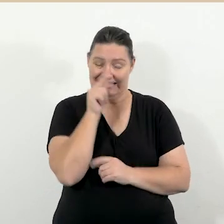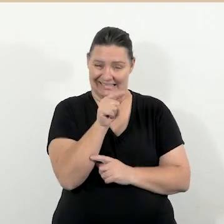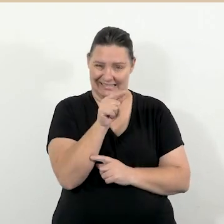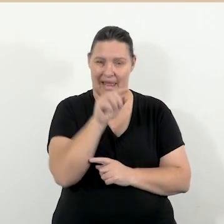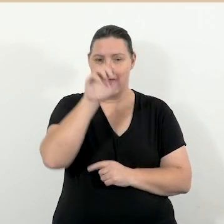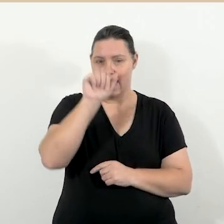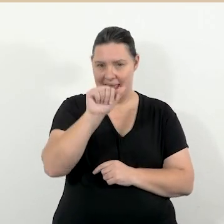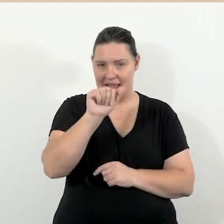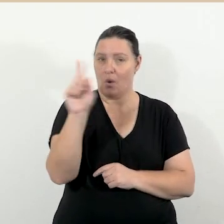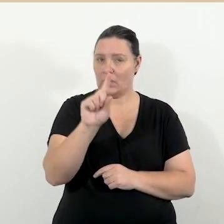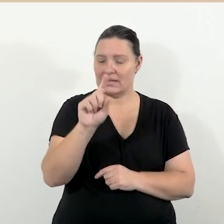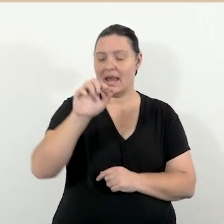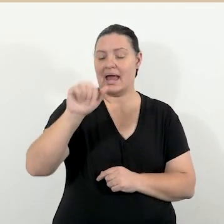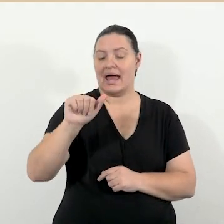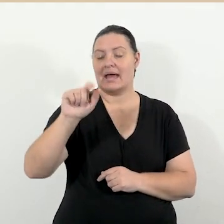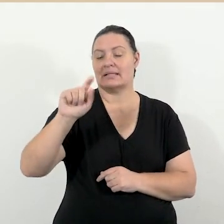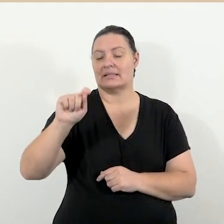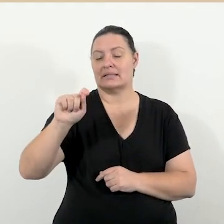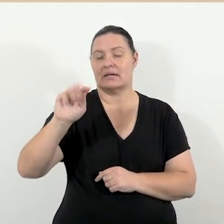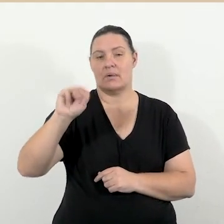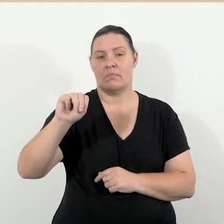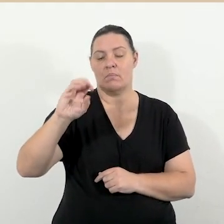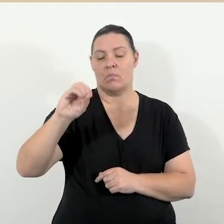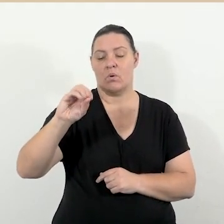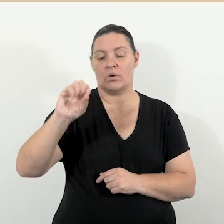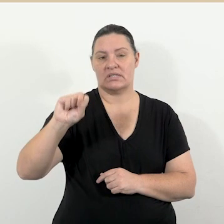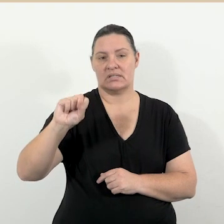say that point A is going to be our